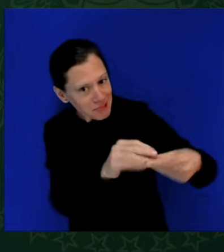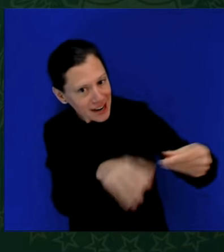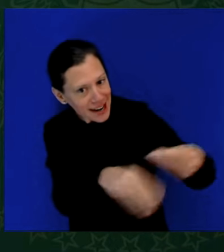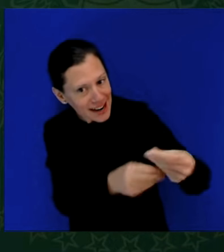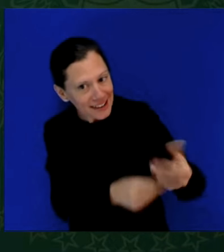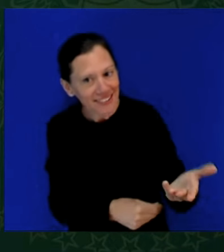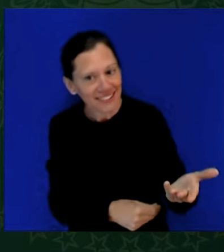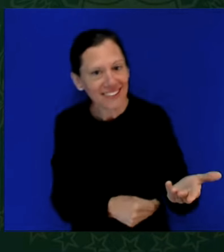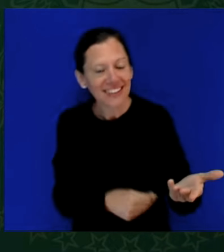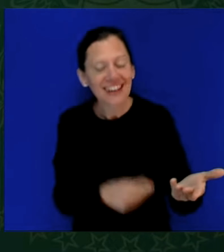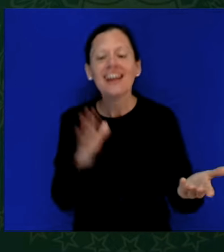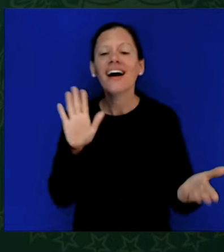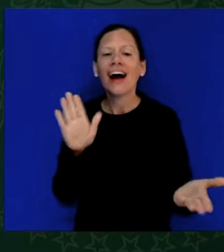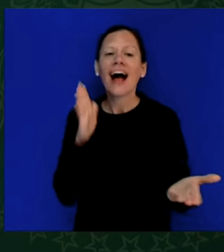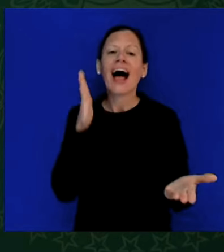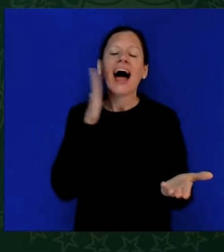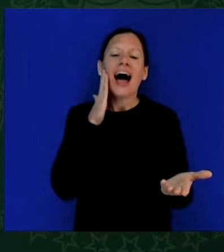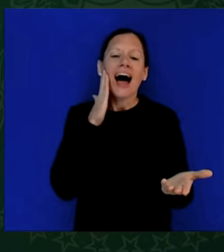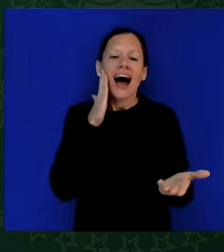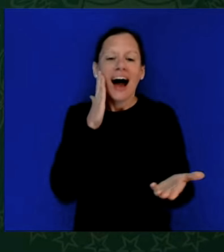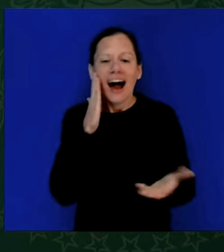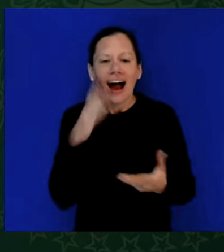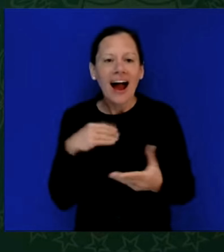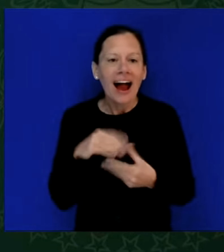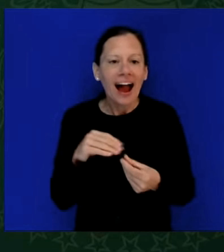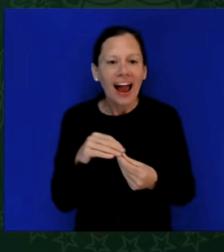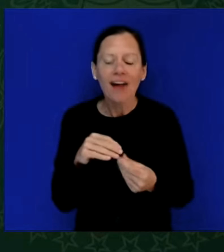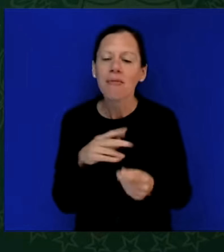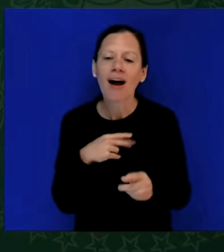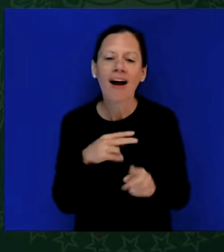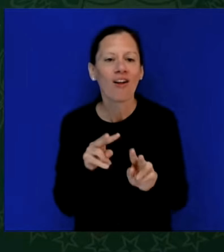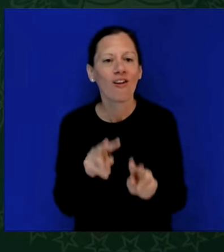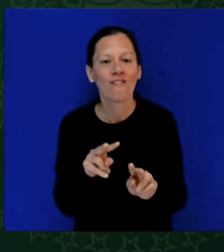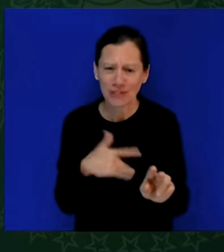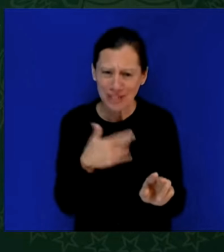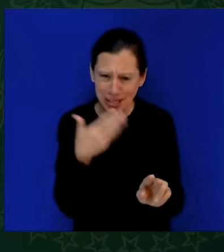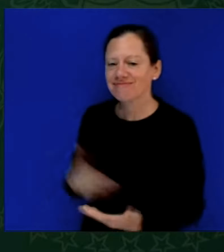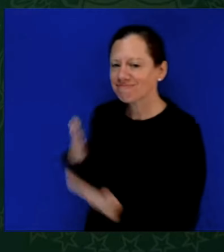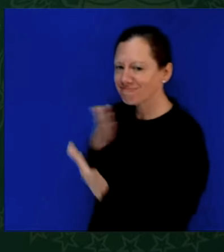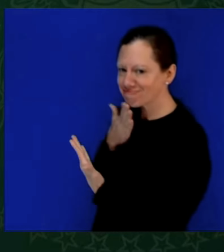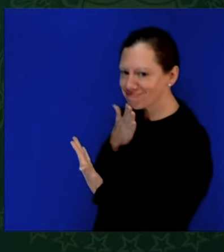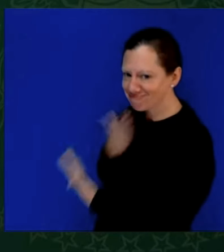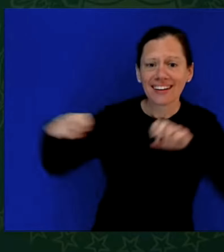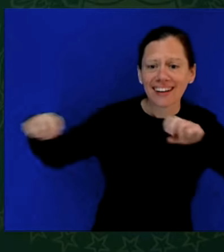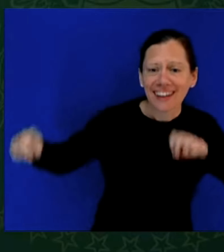can. Well, thank you very much indeed, President, and